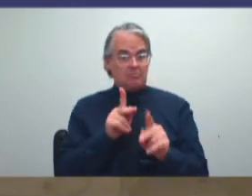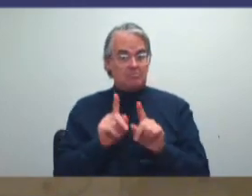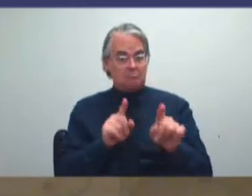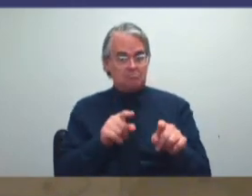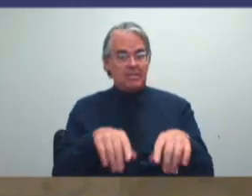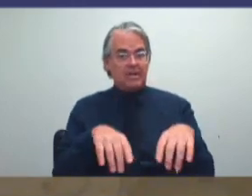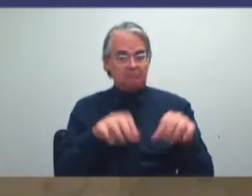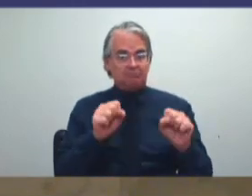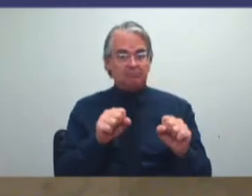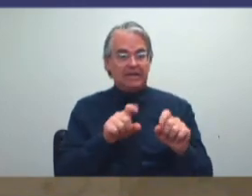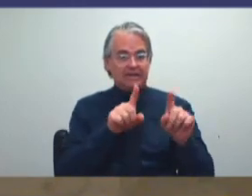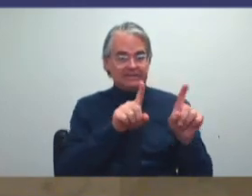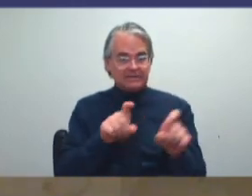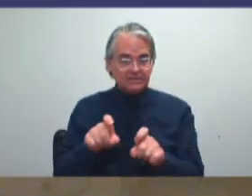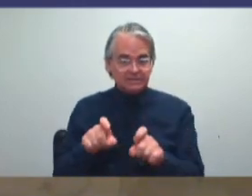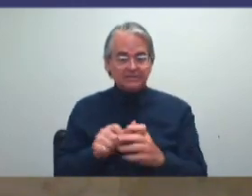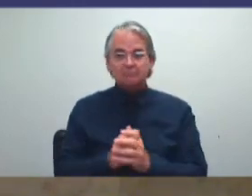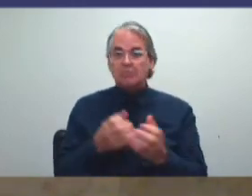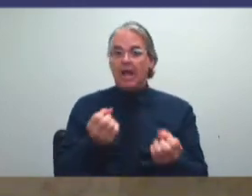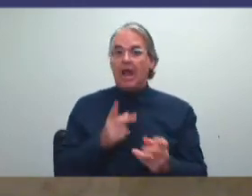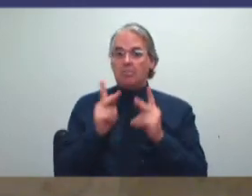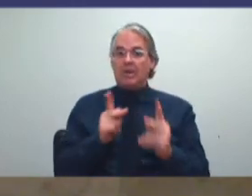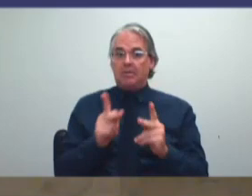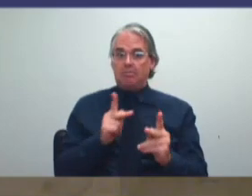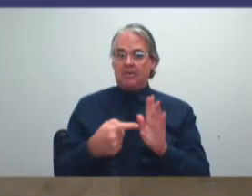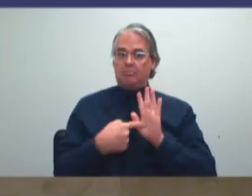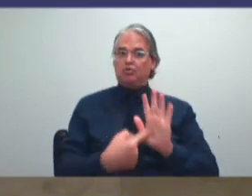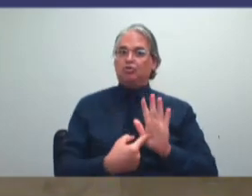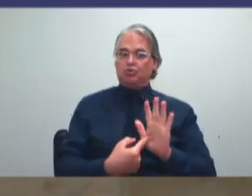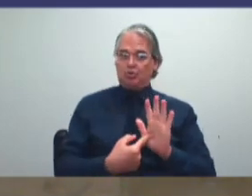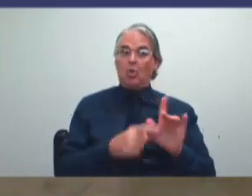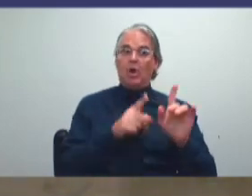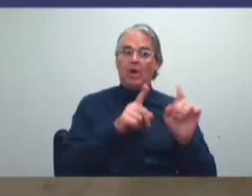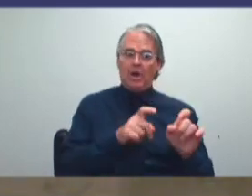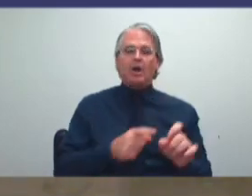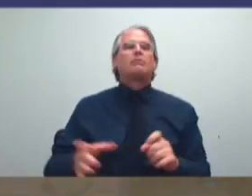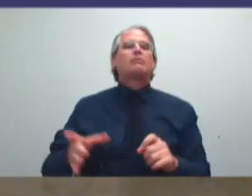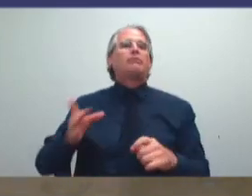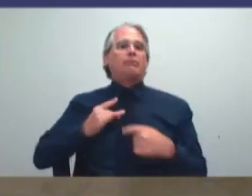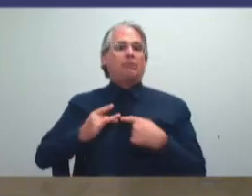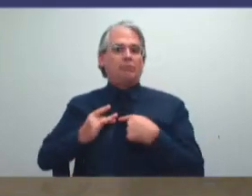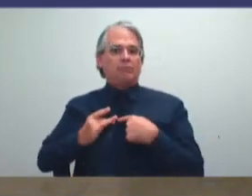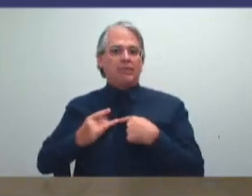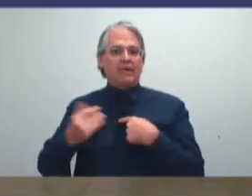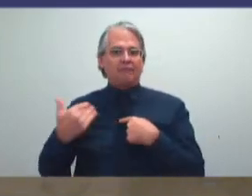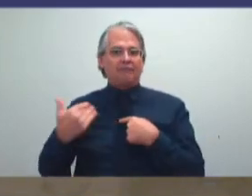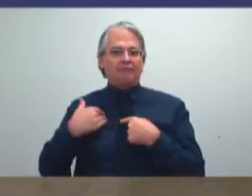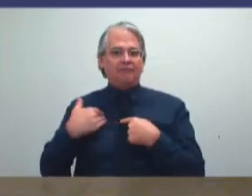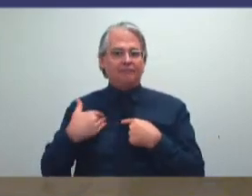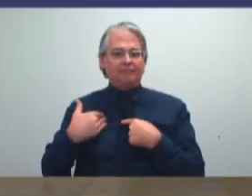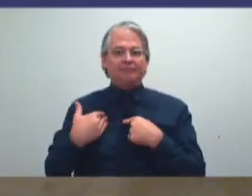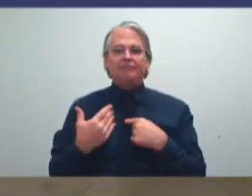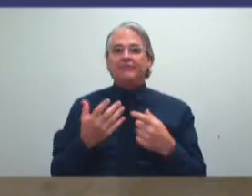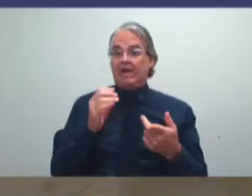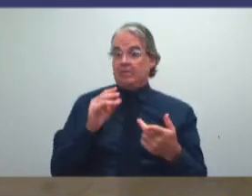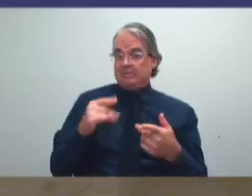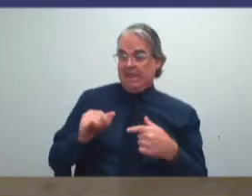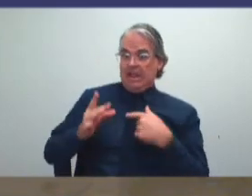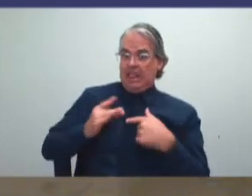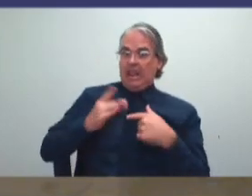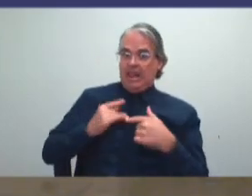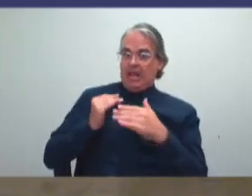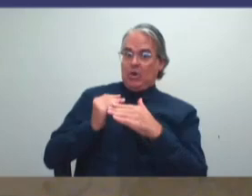couple weeks? Is the percentage of positive tests getting dangerously high? Even if people are getting